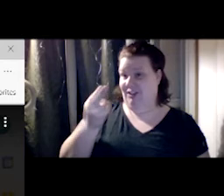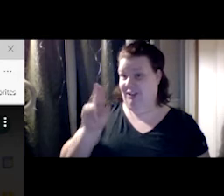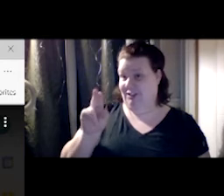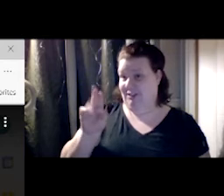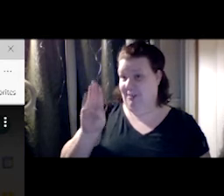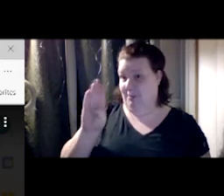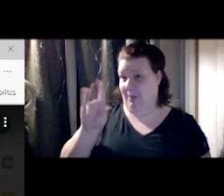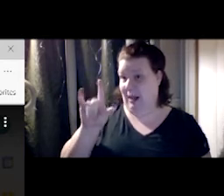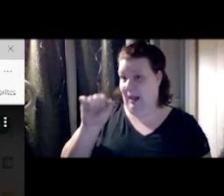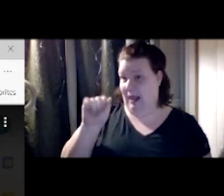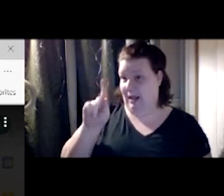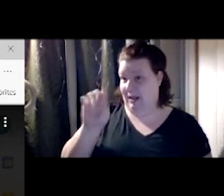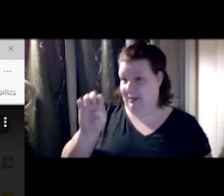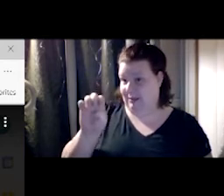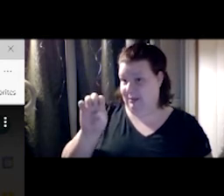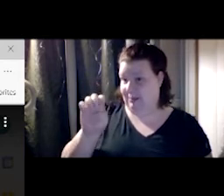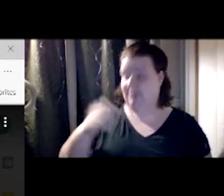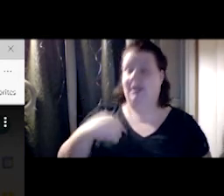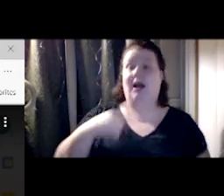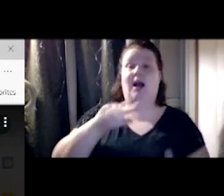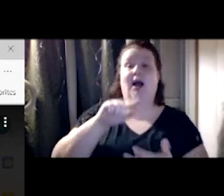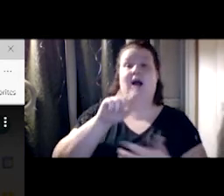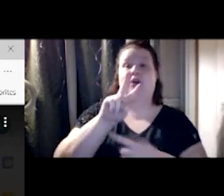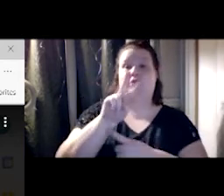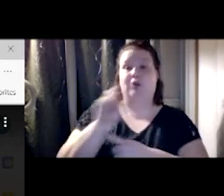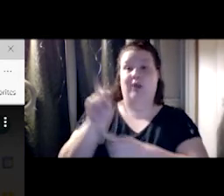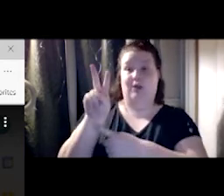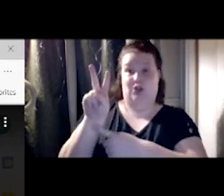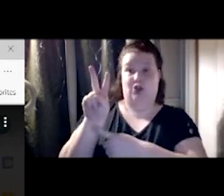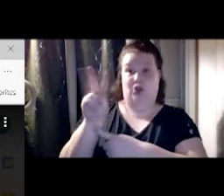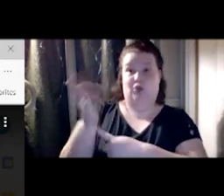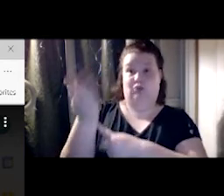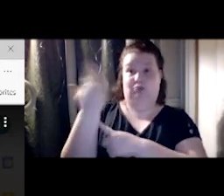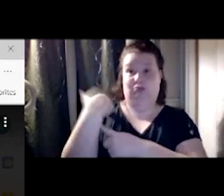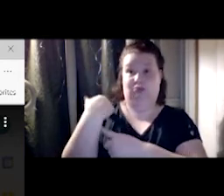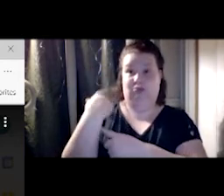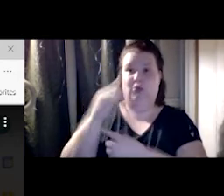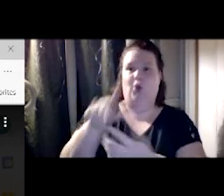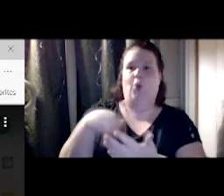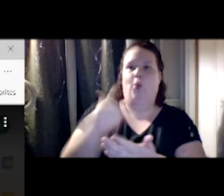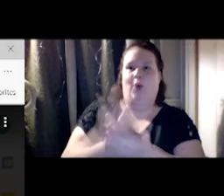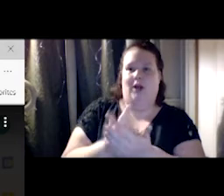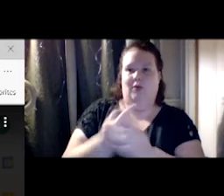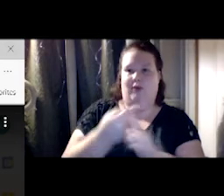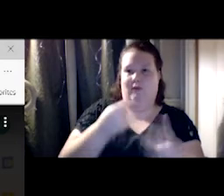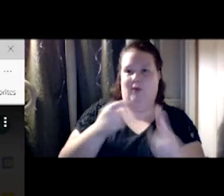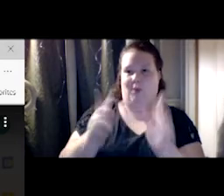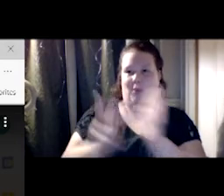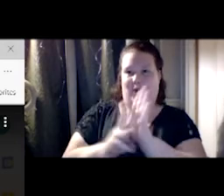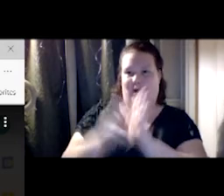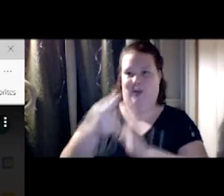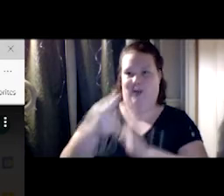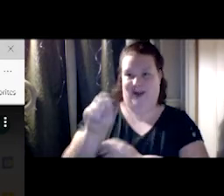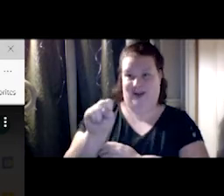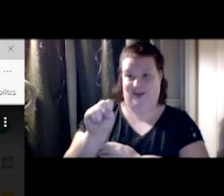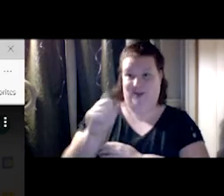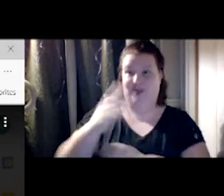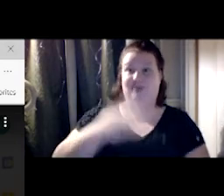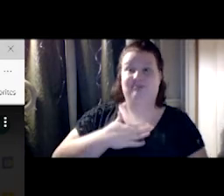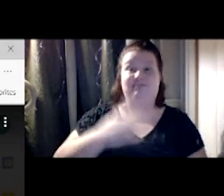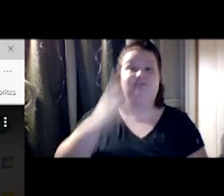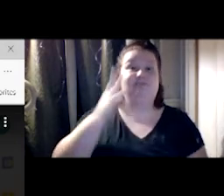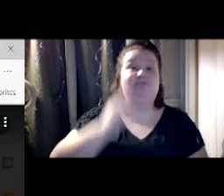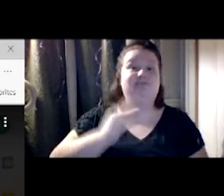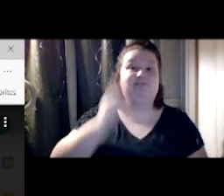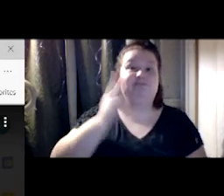from Waco High back in 2002. Okay. And so I can speak from experience that